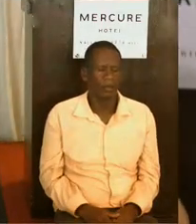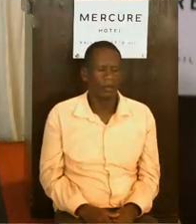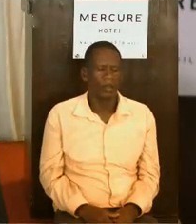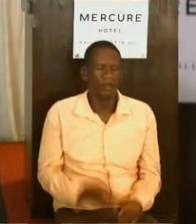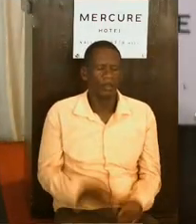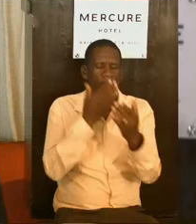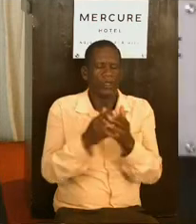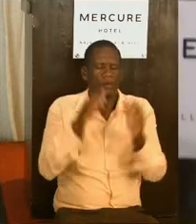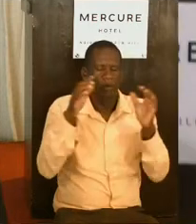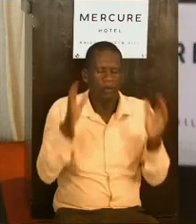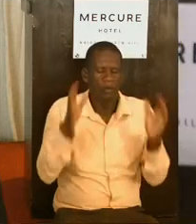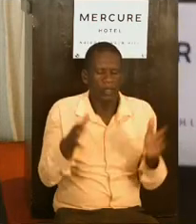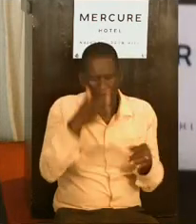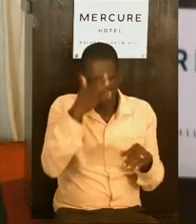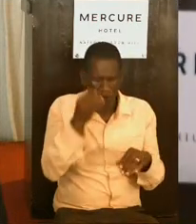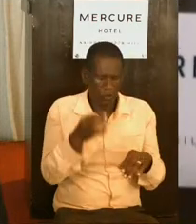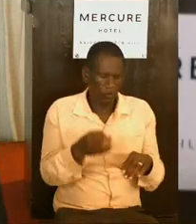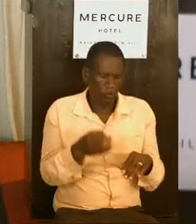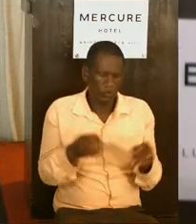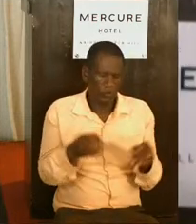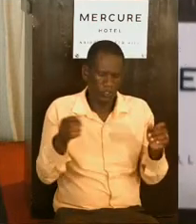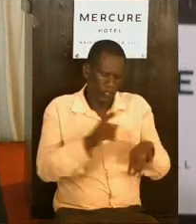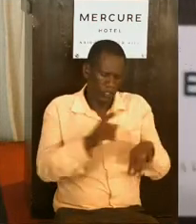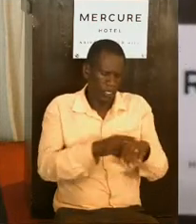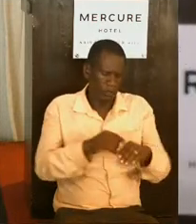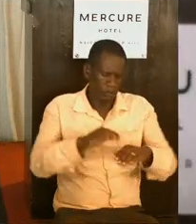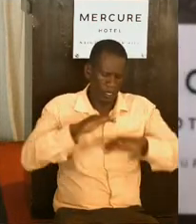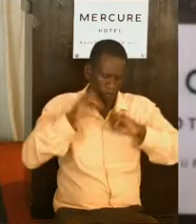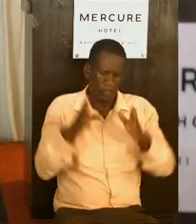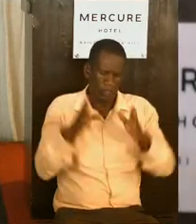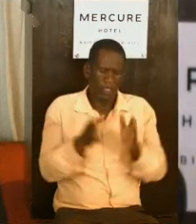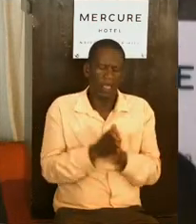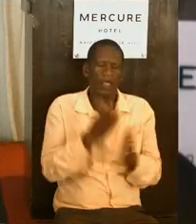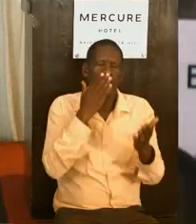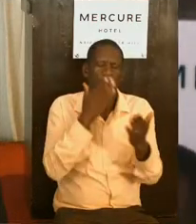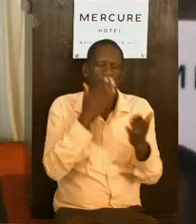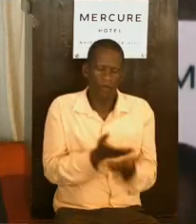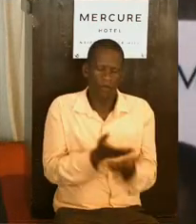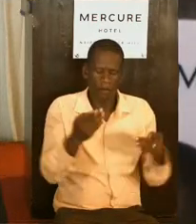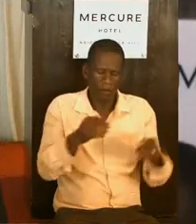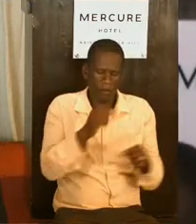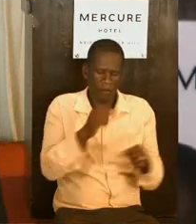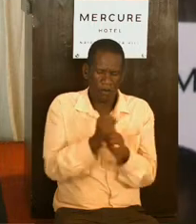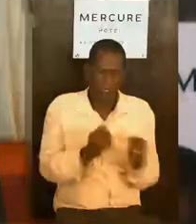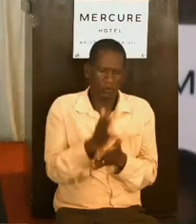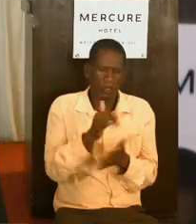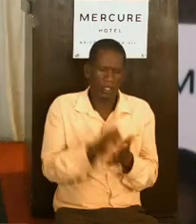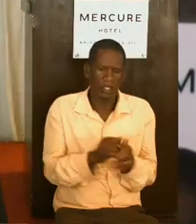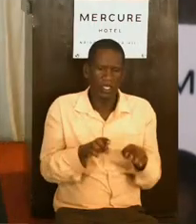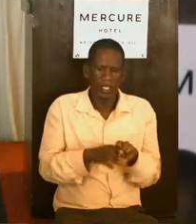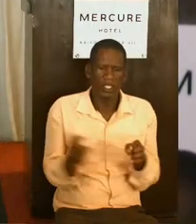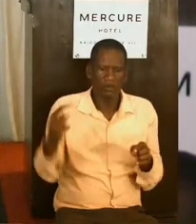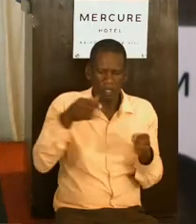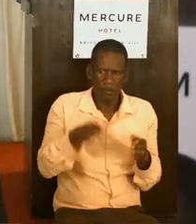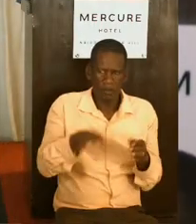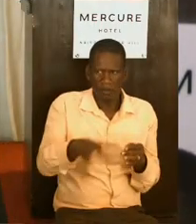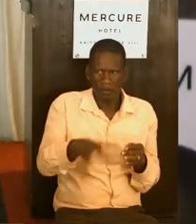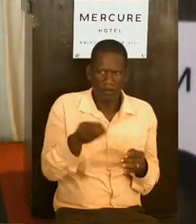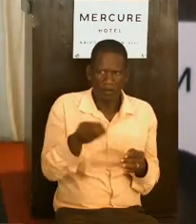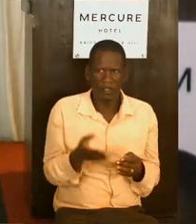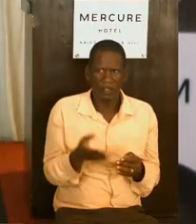thank you very much because of a shortage of time and thanks for those who have ensured that as we come here we find this